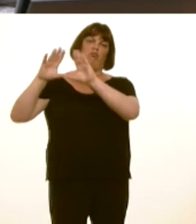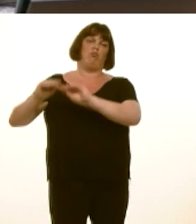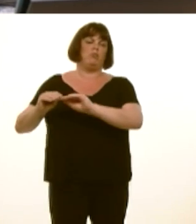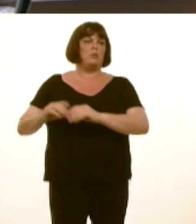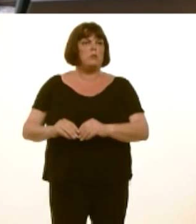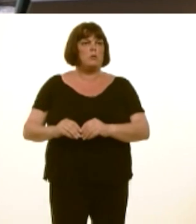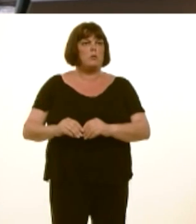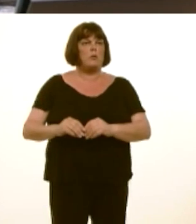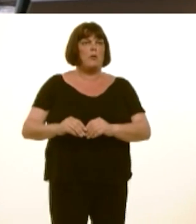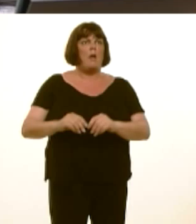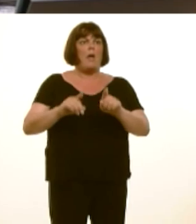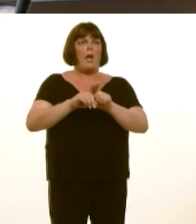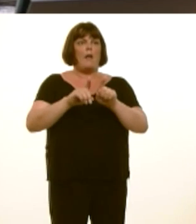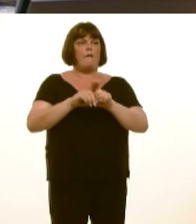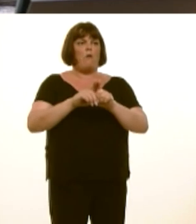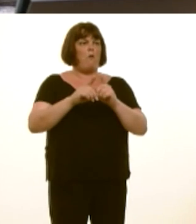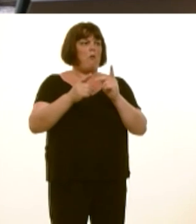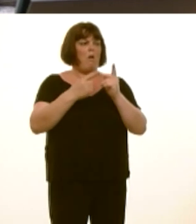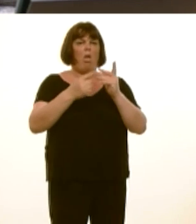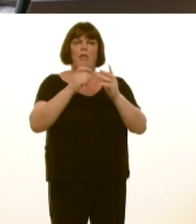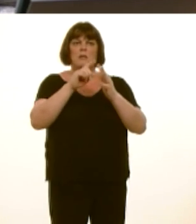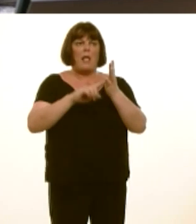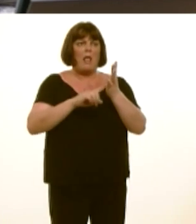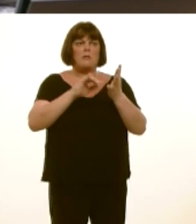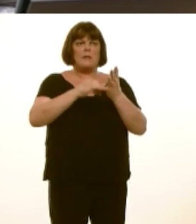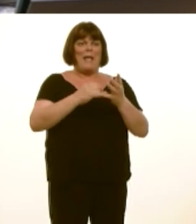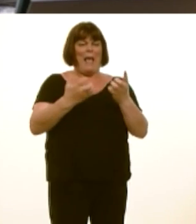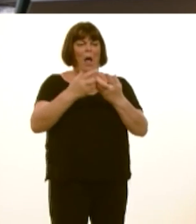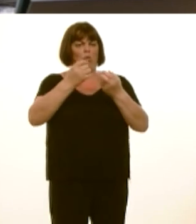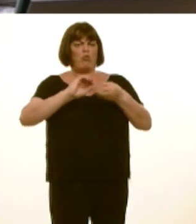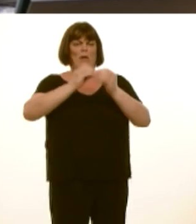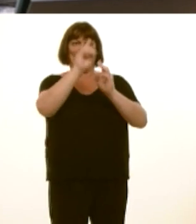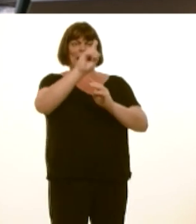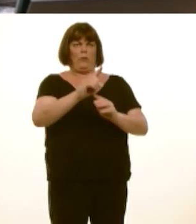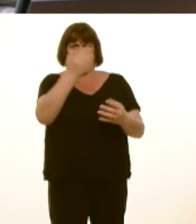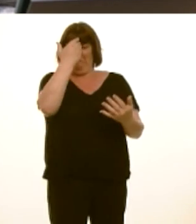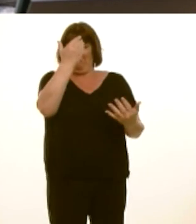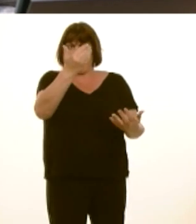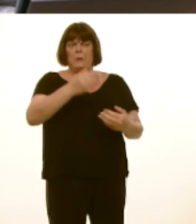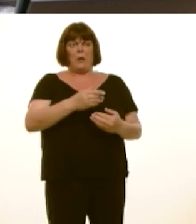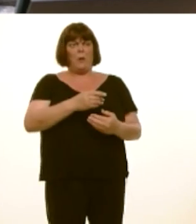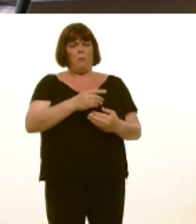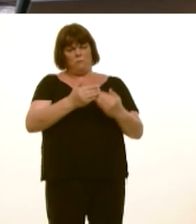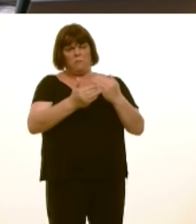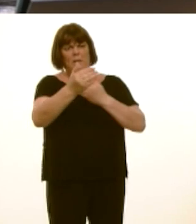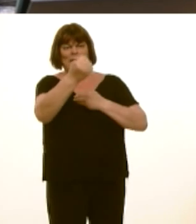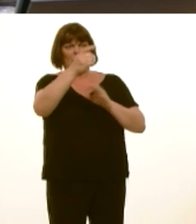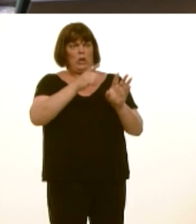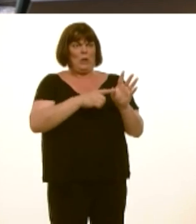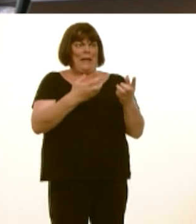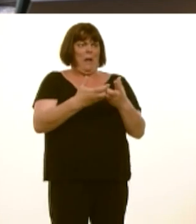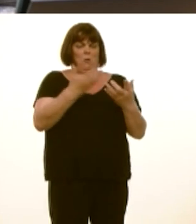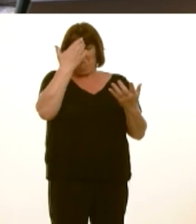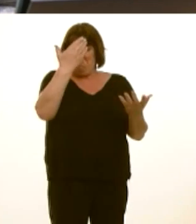subsidies from photovoltaic cells. I don't know whether they've bought a lot of hamsters to run on wheels in order to power electrical generation over the course of the next 10 years, but it does